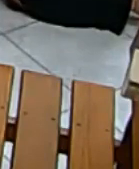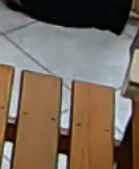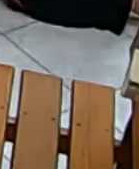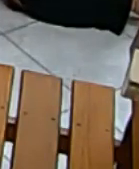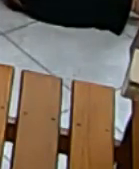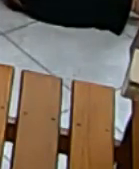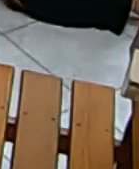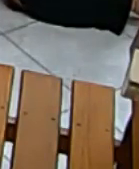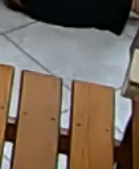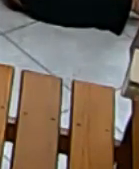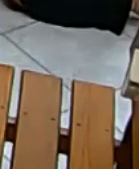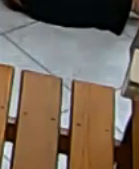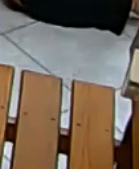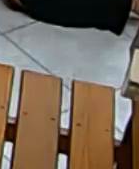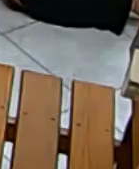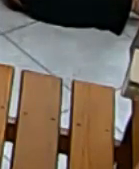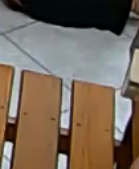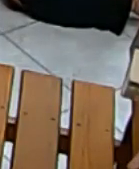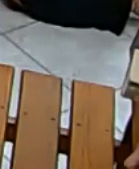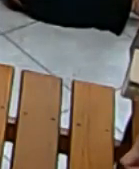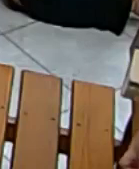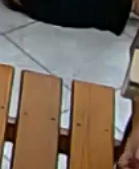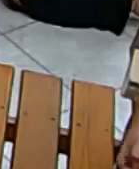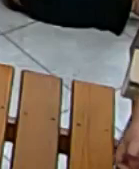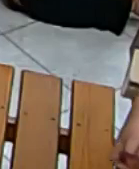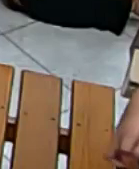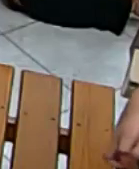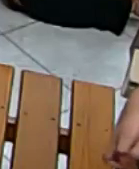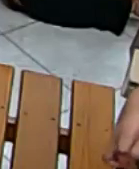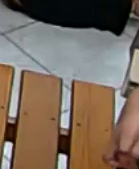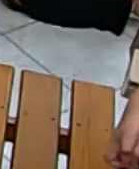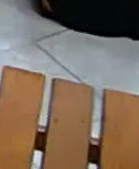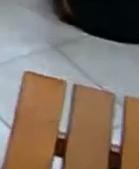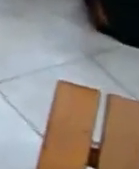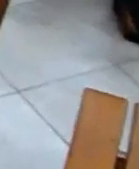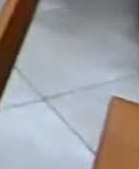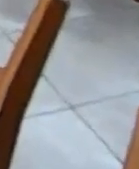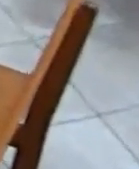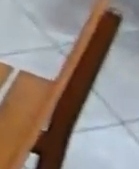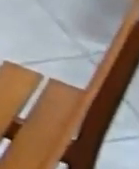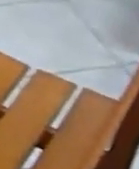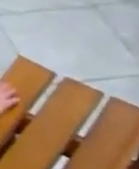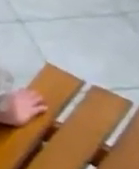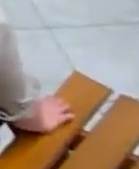Oh Lord, that you're the word you're teaching, that you have brought to your church, may remain.